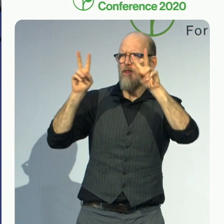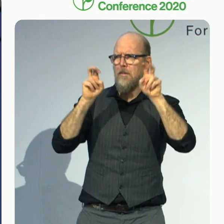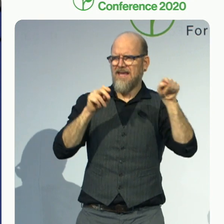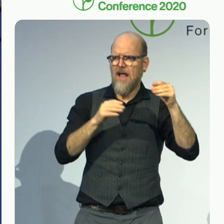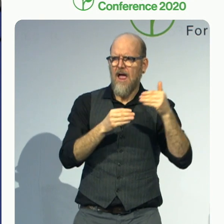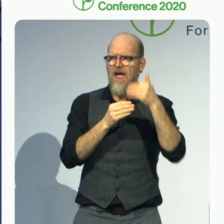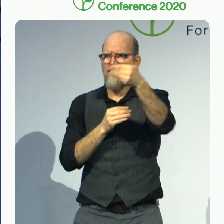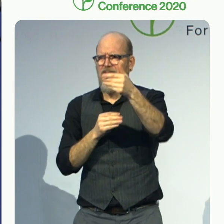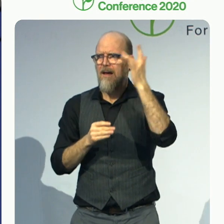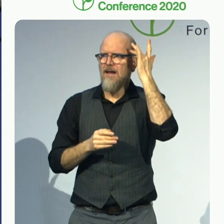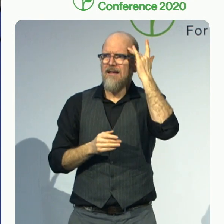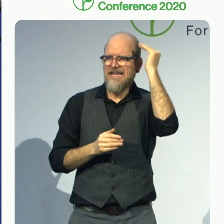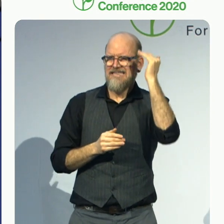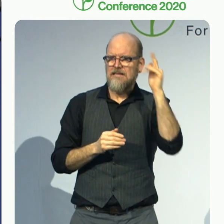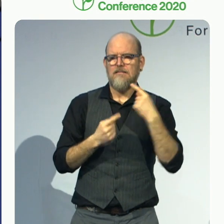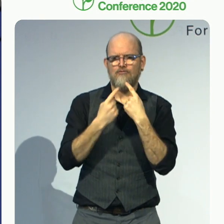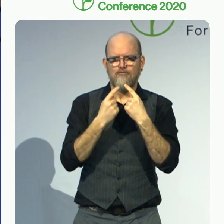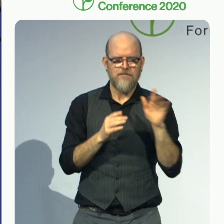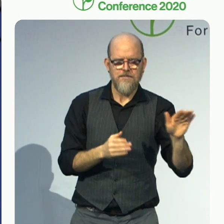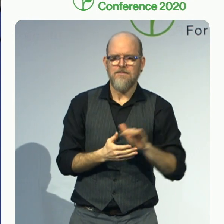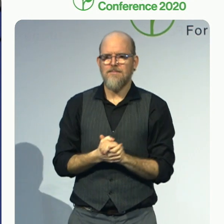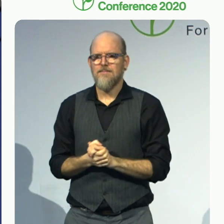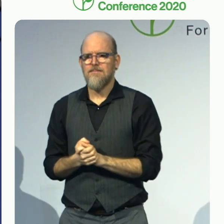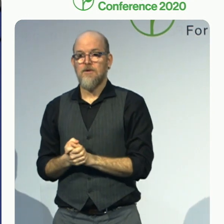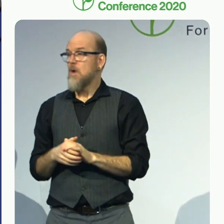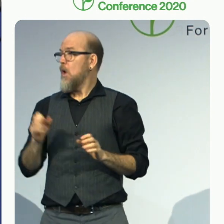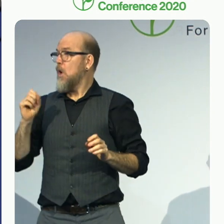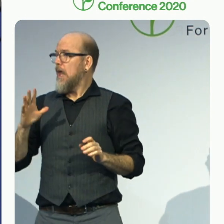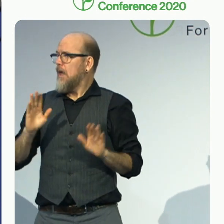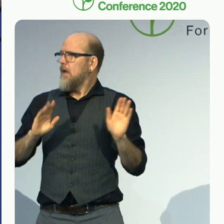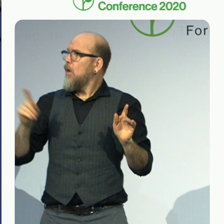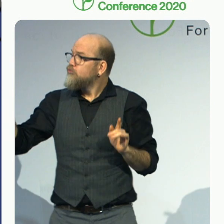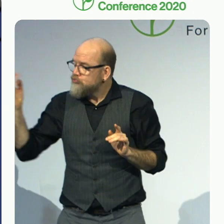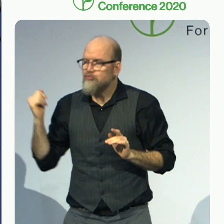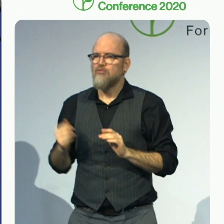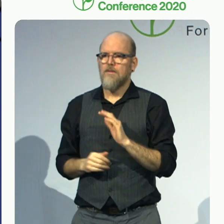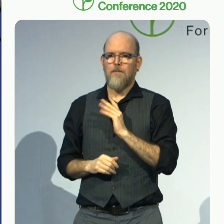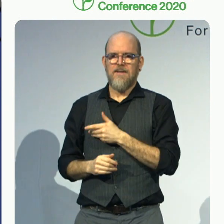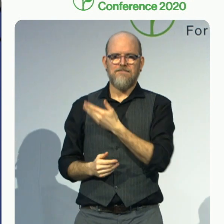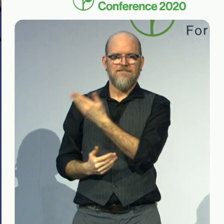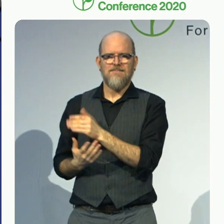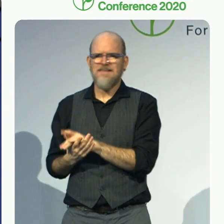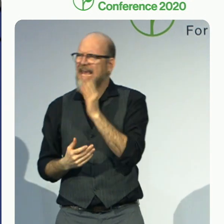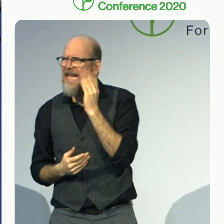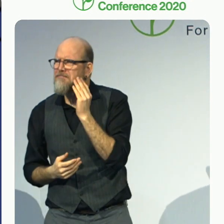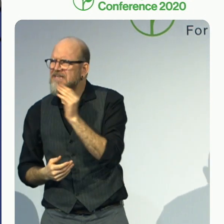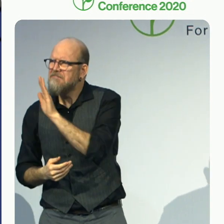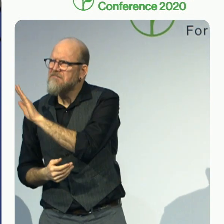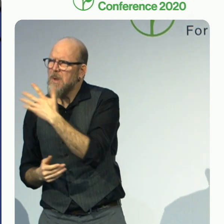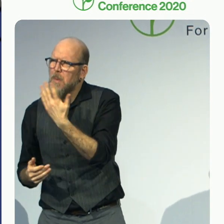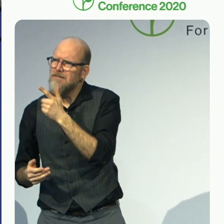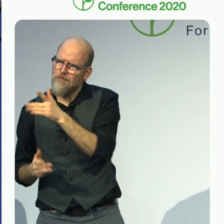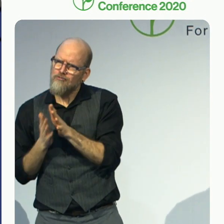long-term experience also in working directly in the field. What do you want to add? I think I'll absolutely echo all means all.